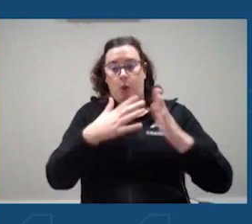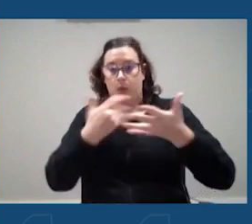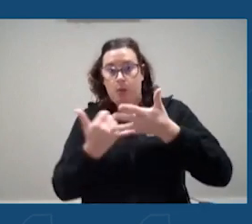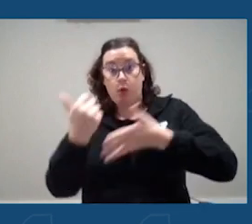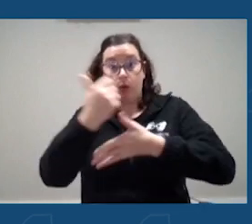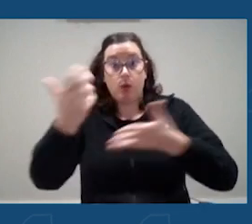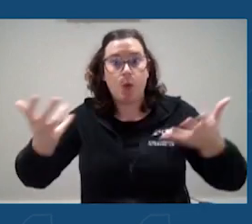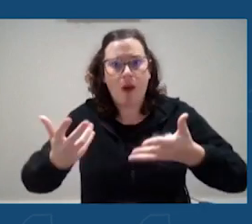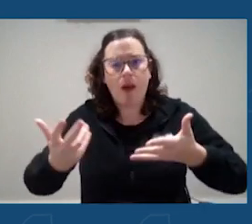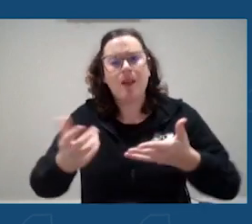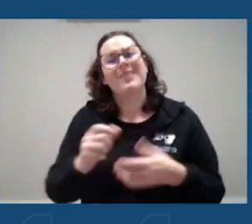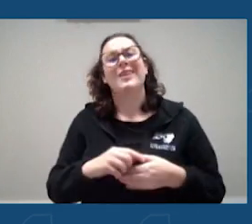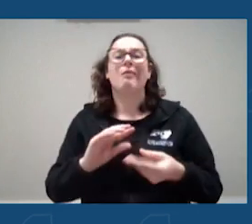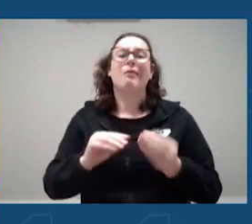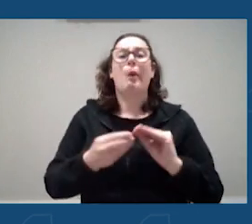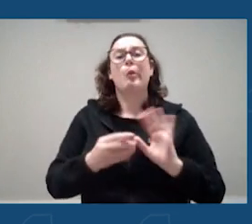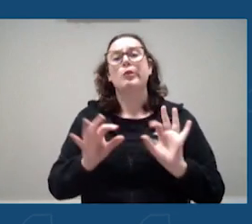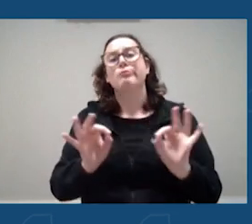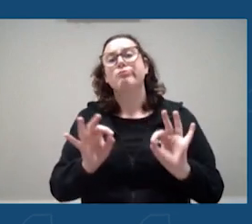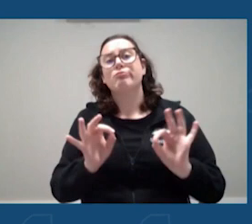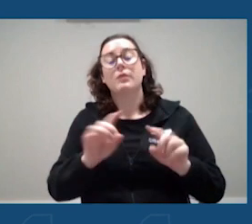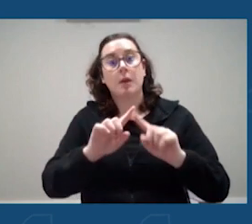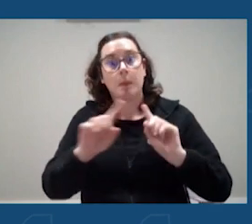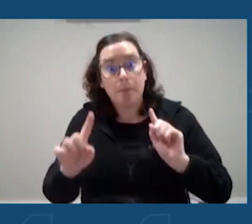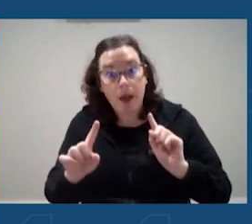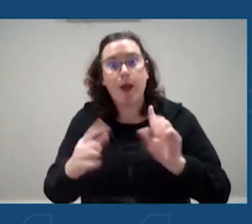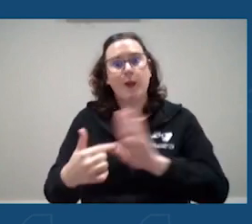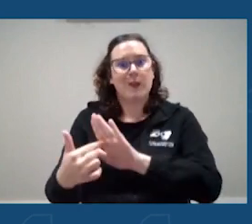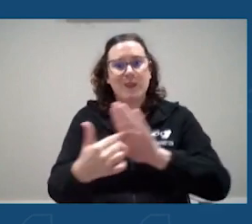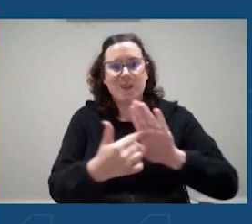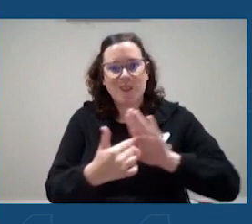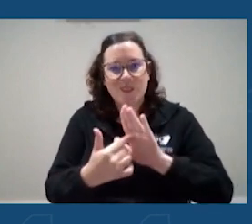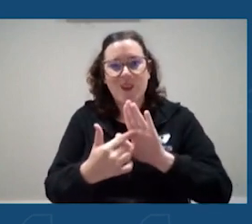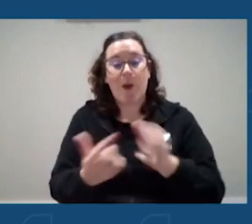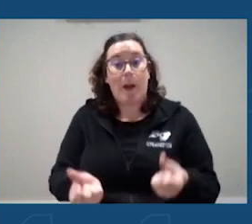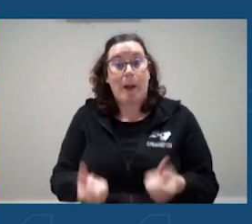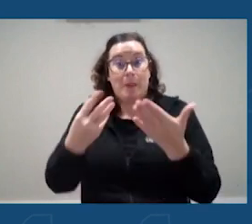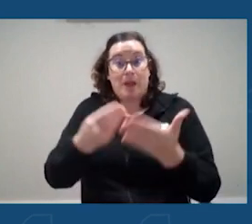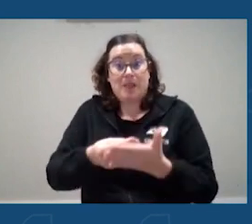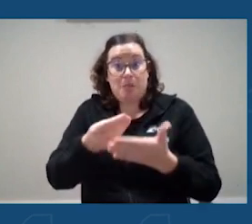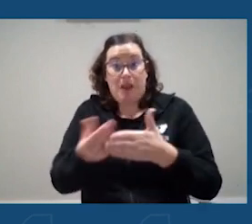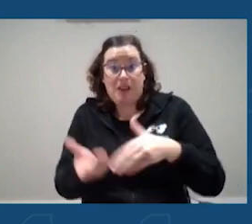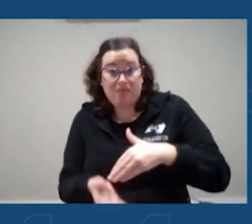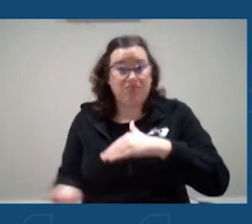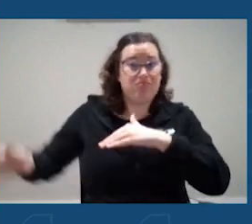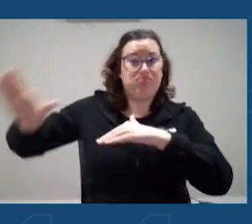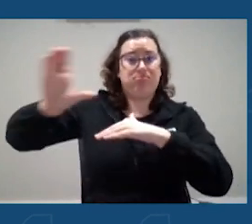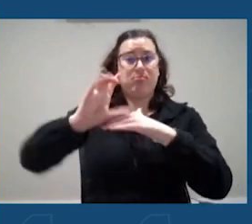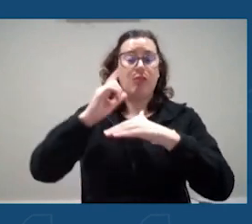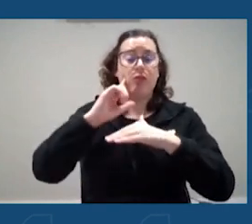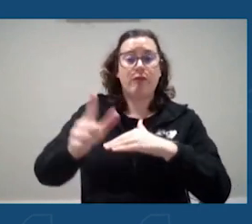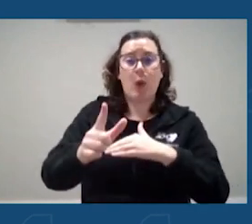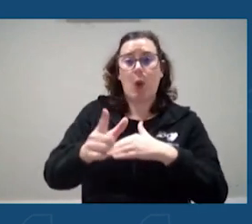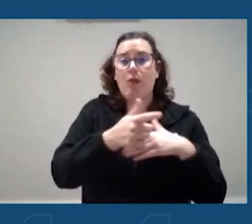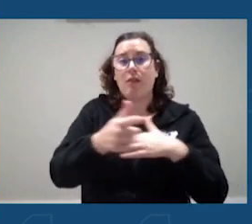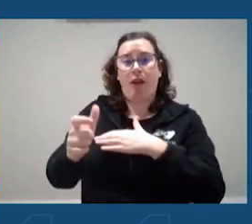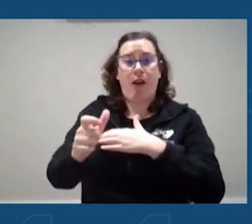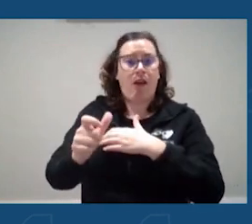on a piece of paper. It says, I want to dramatically increase the amount of money we're spending on gun violence prevention.